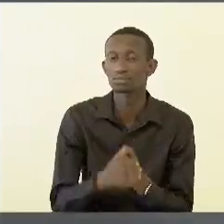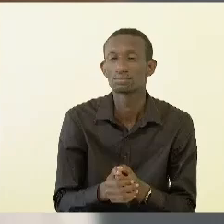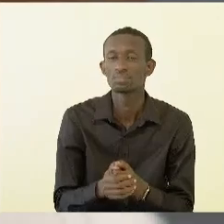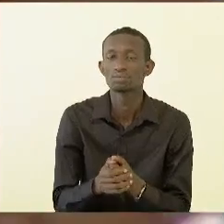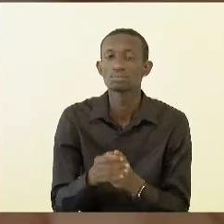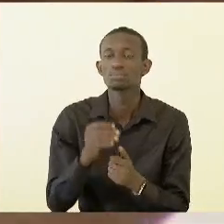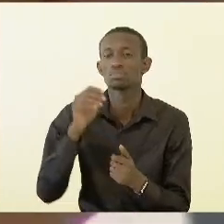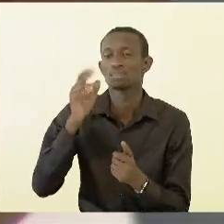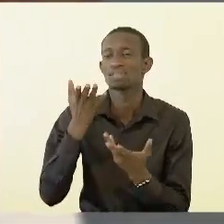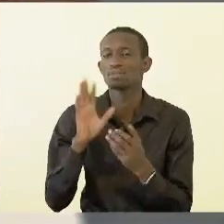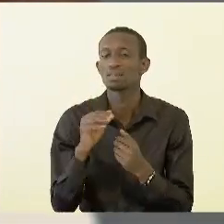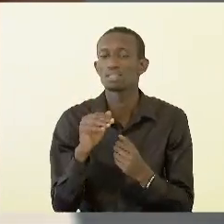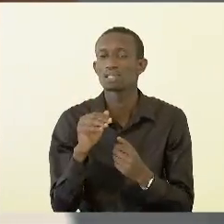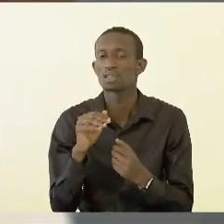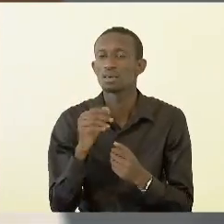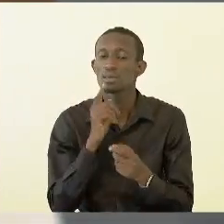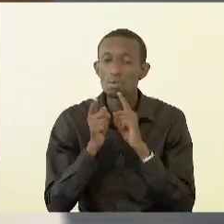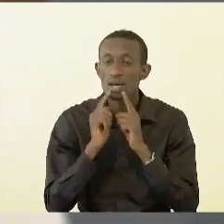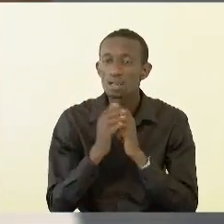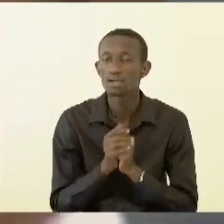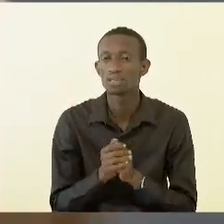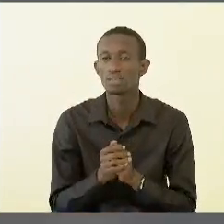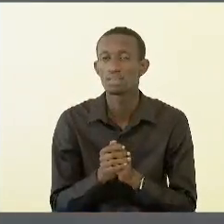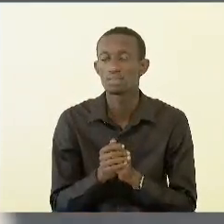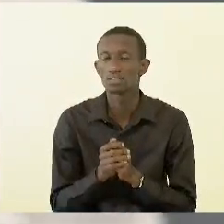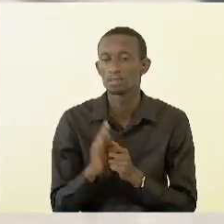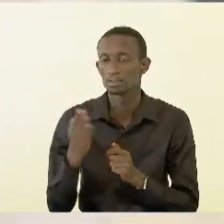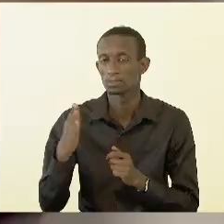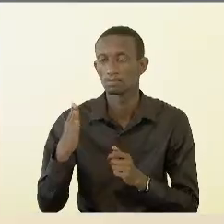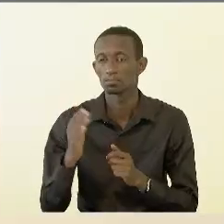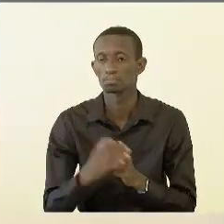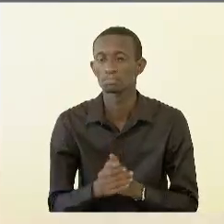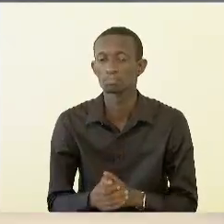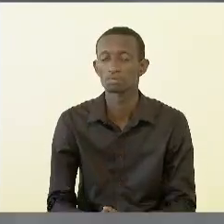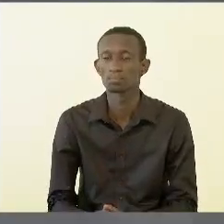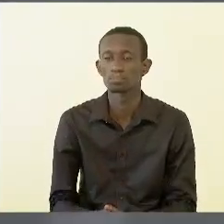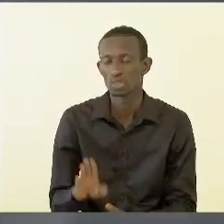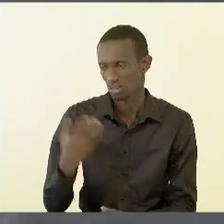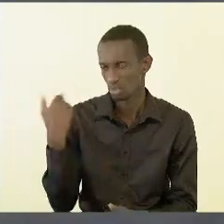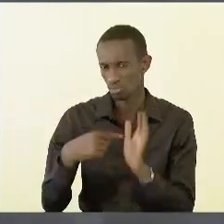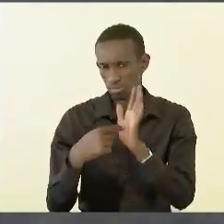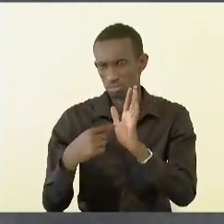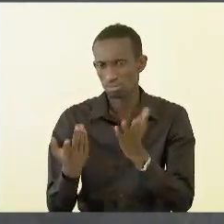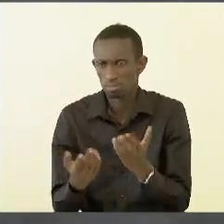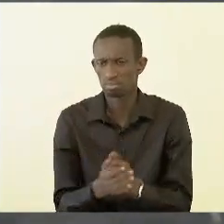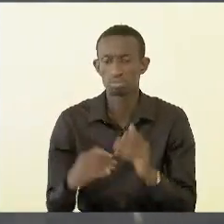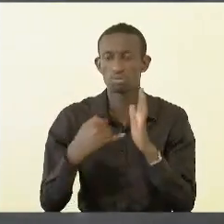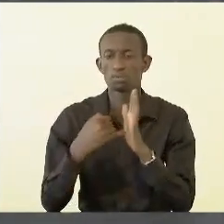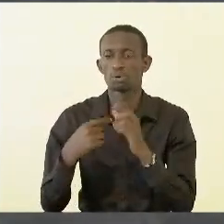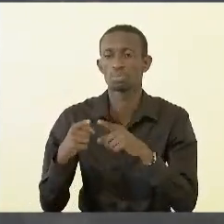neutrality with green color that is indicated, right? So we mentioned those indicators. We mentioned